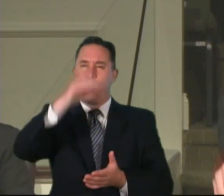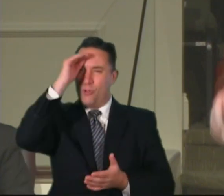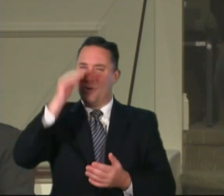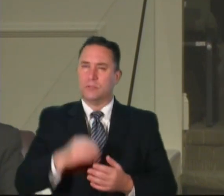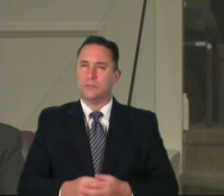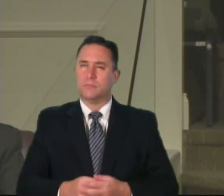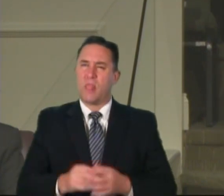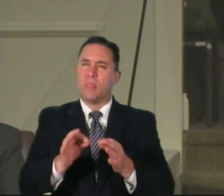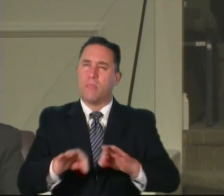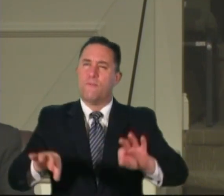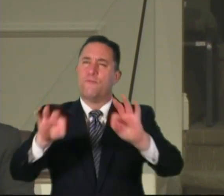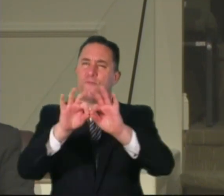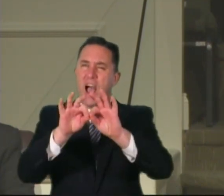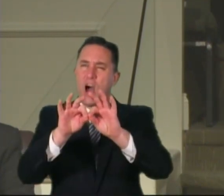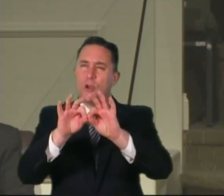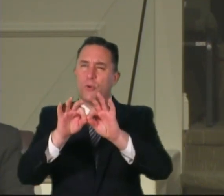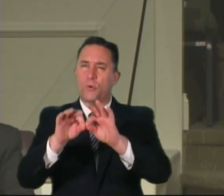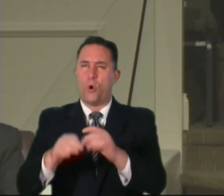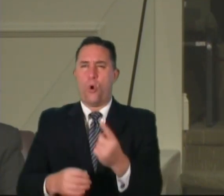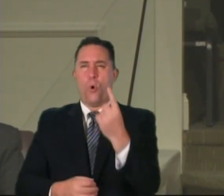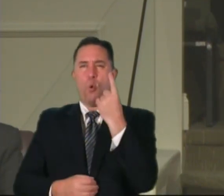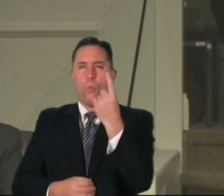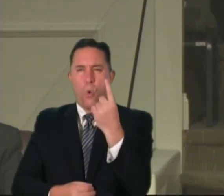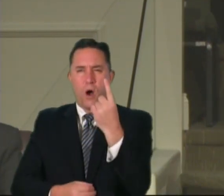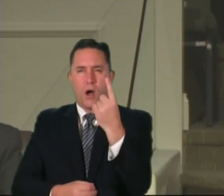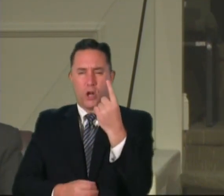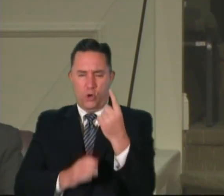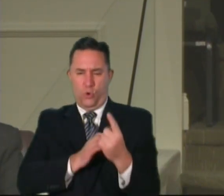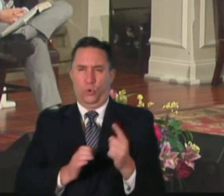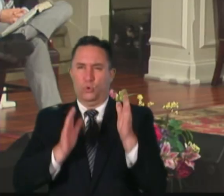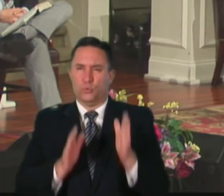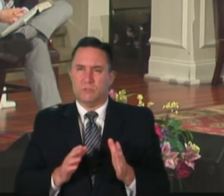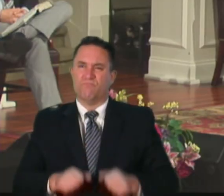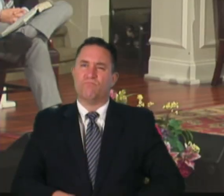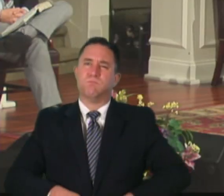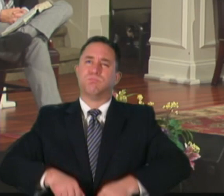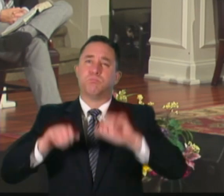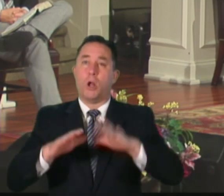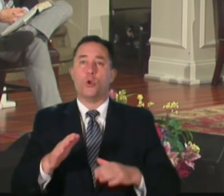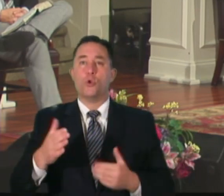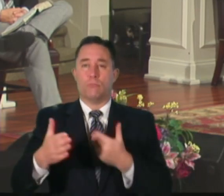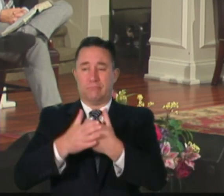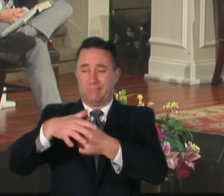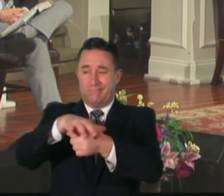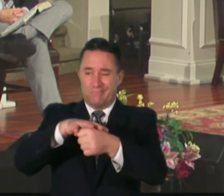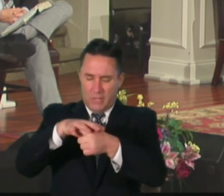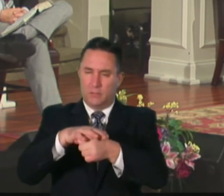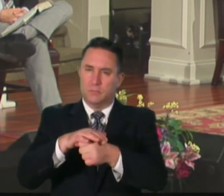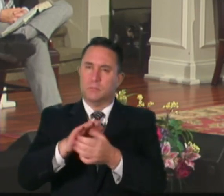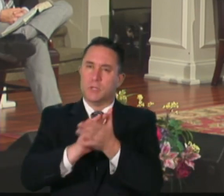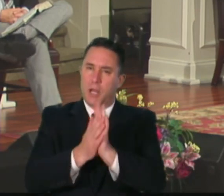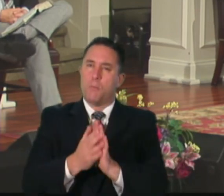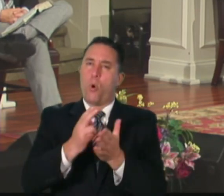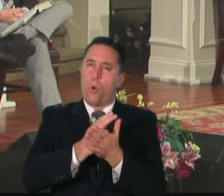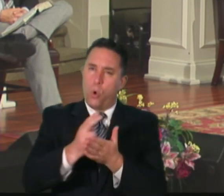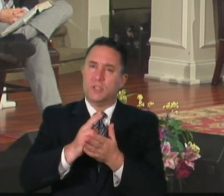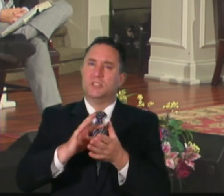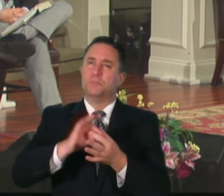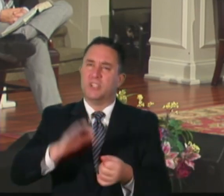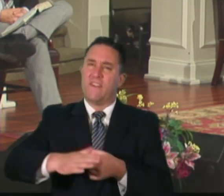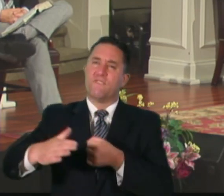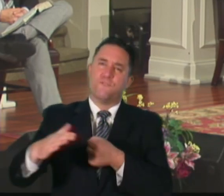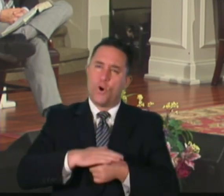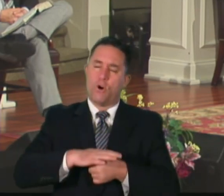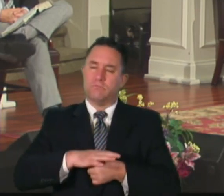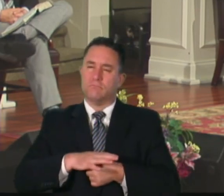We learned the value of one surrendered saint. You know what you can do for your neighborhood? Be a Holy Spirit-filled Christian. You know what